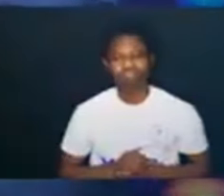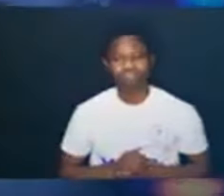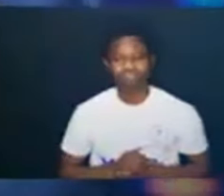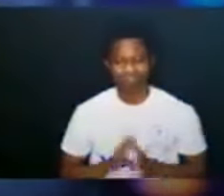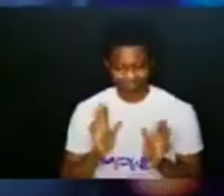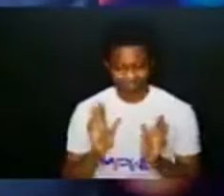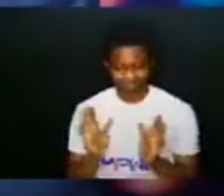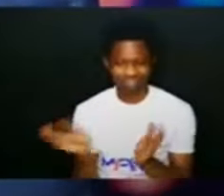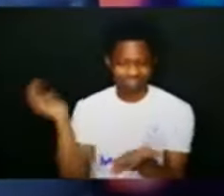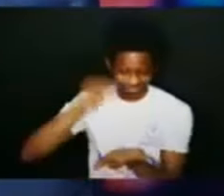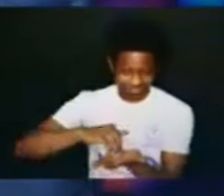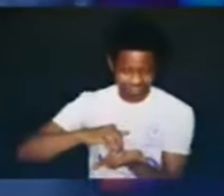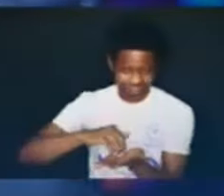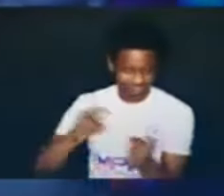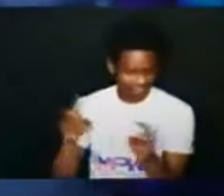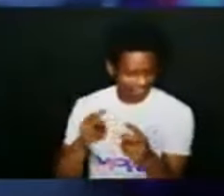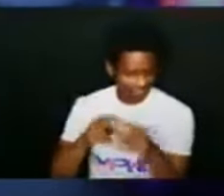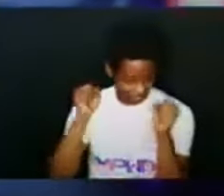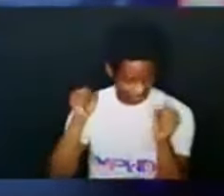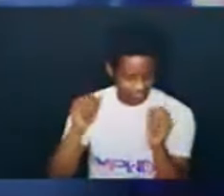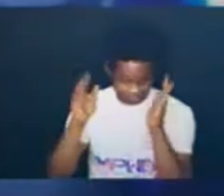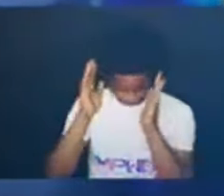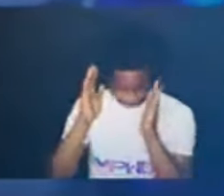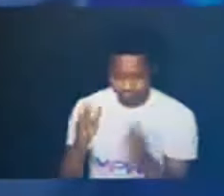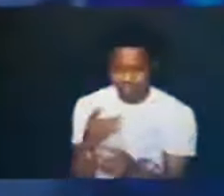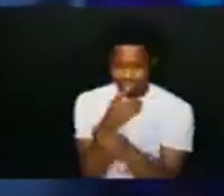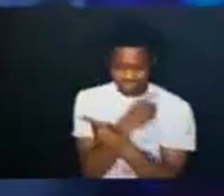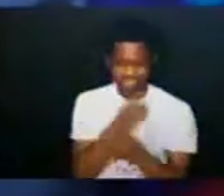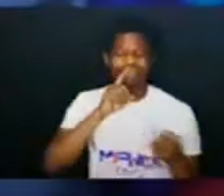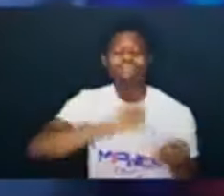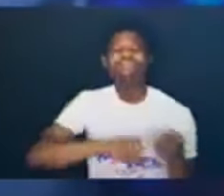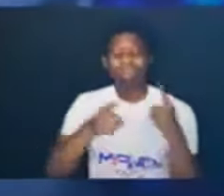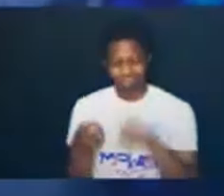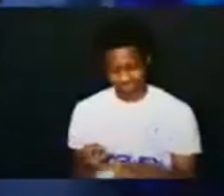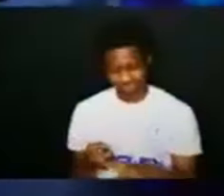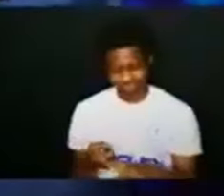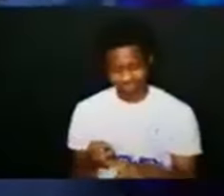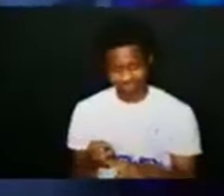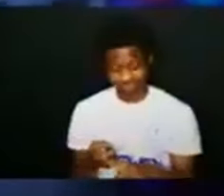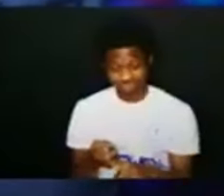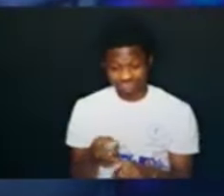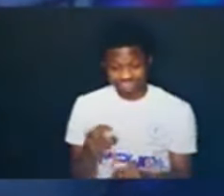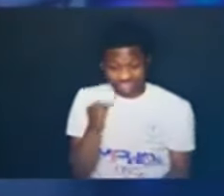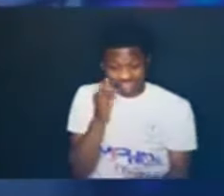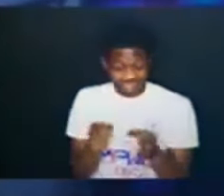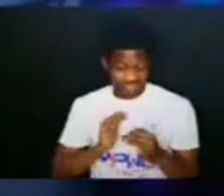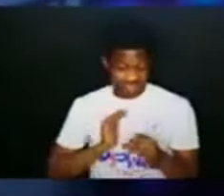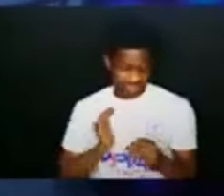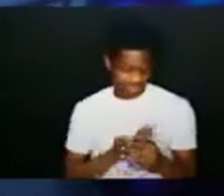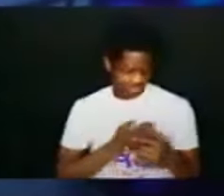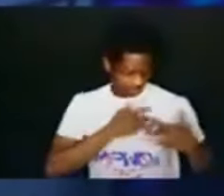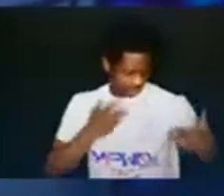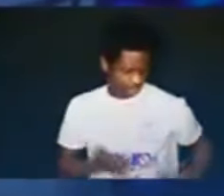Let me take that again. It's a very big one. Dear friends, if our heart do